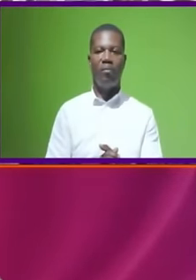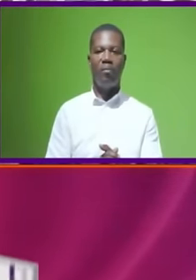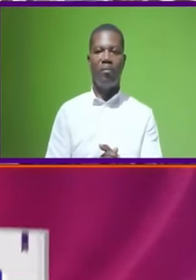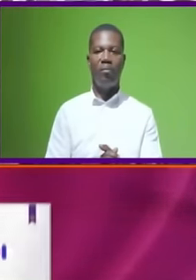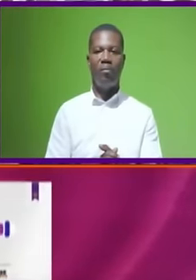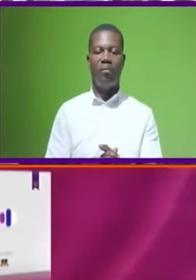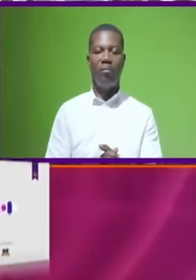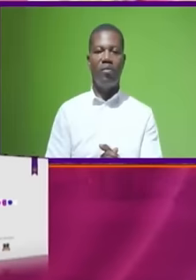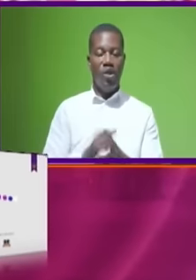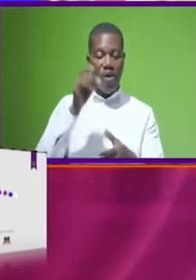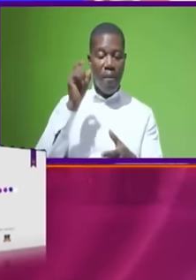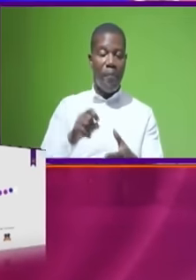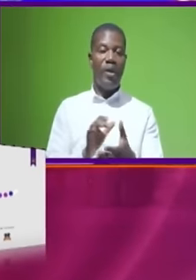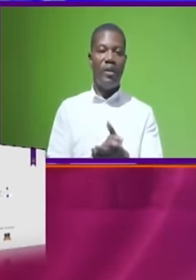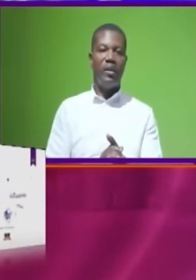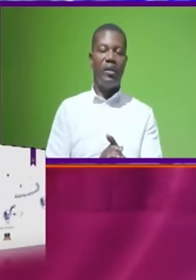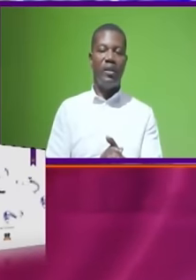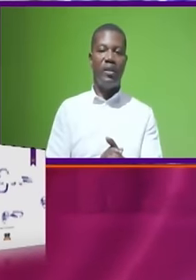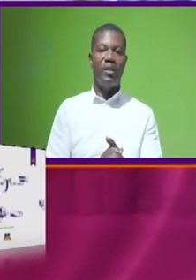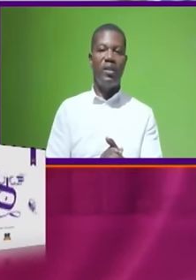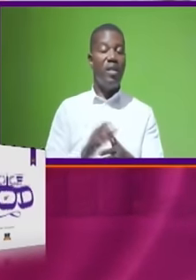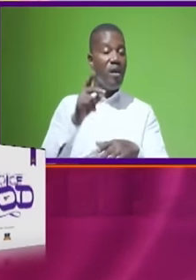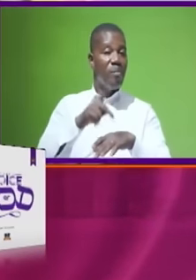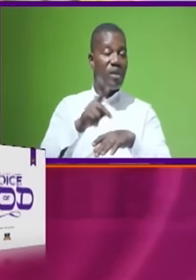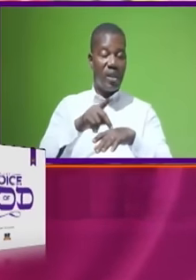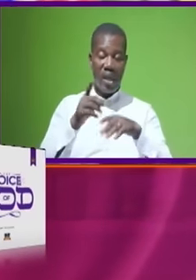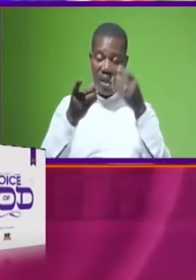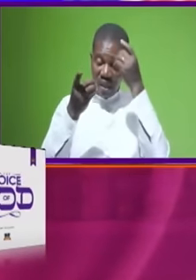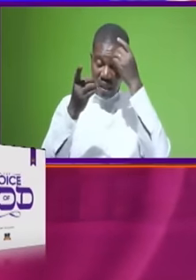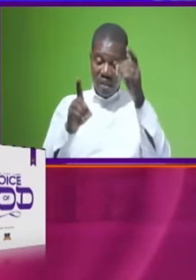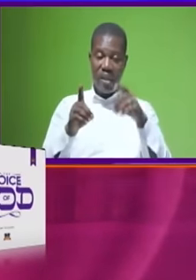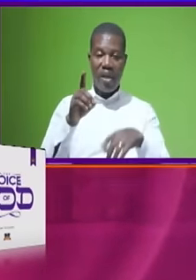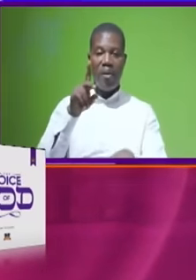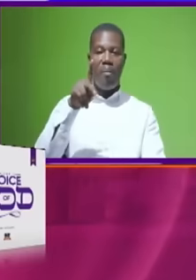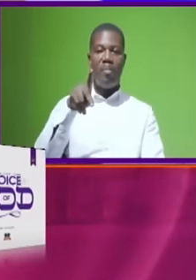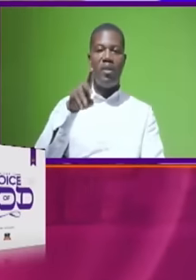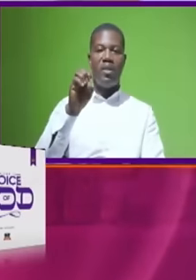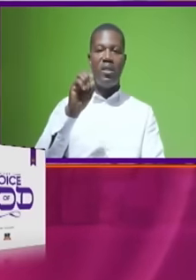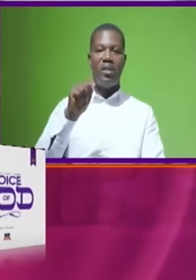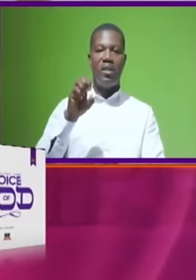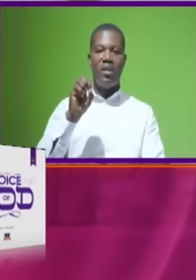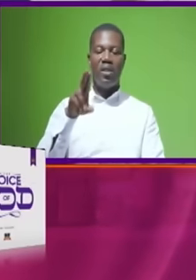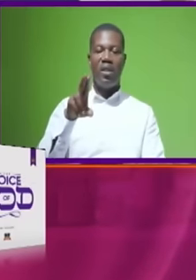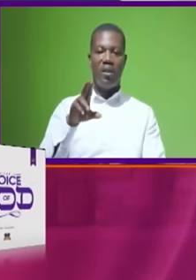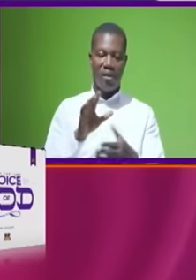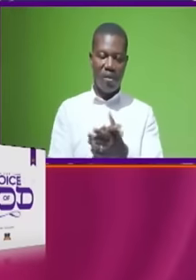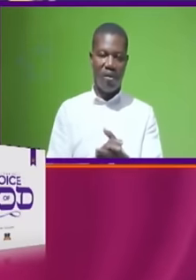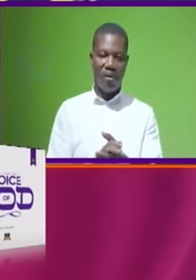said, Peter found Peter should have wrought a plan.